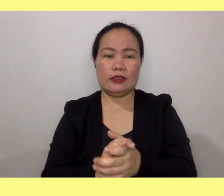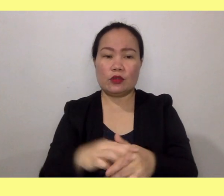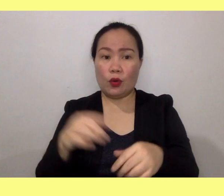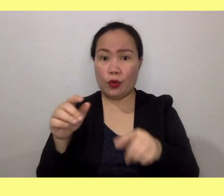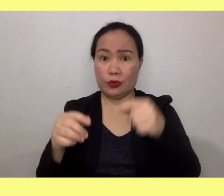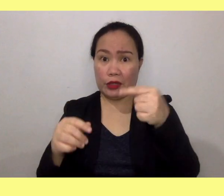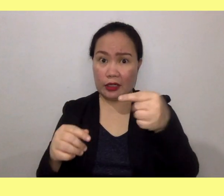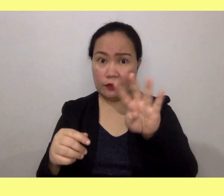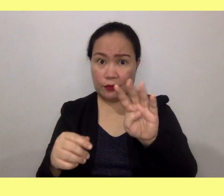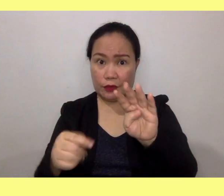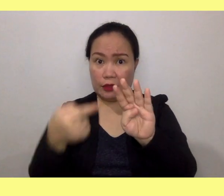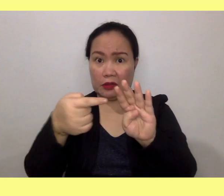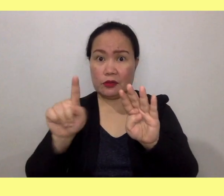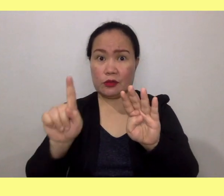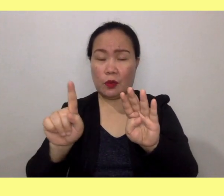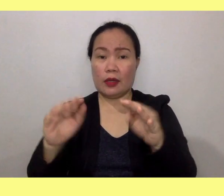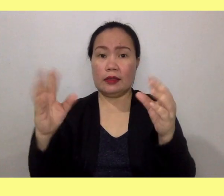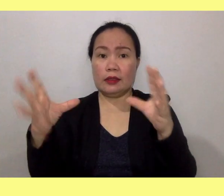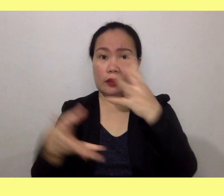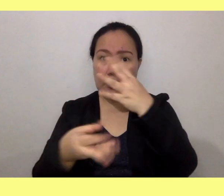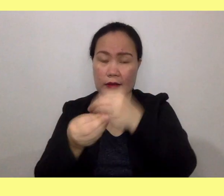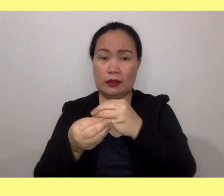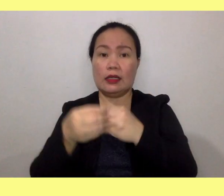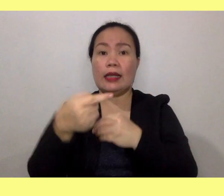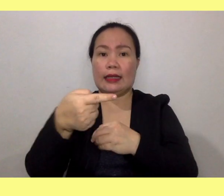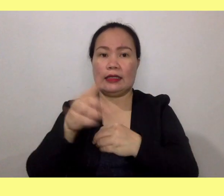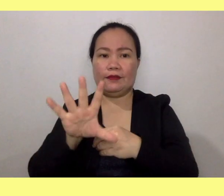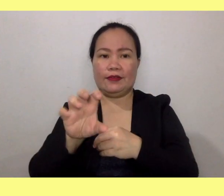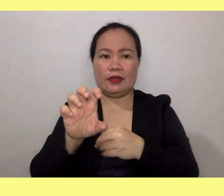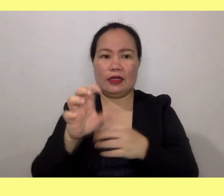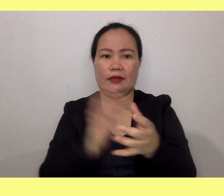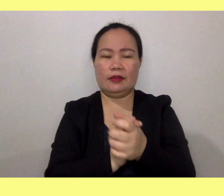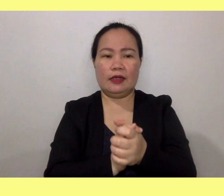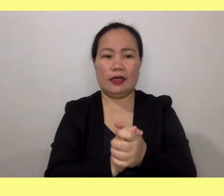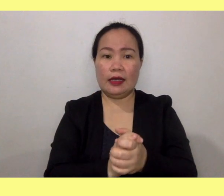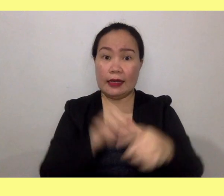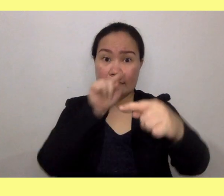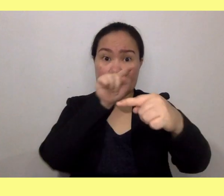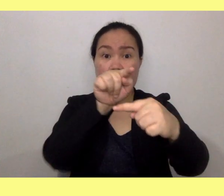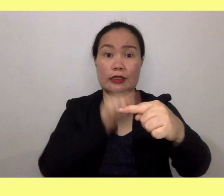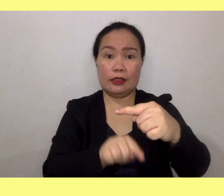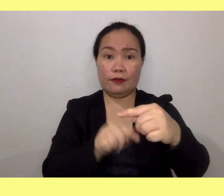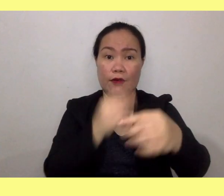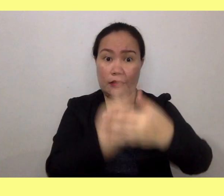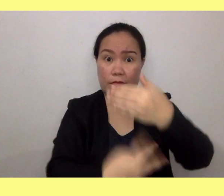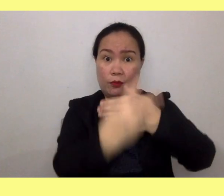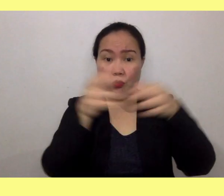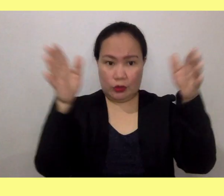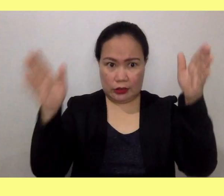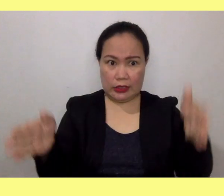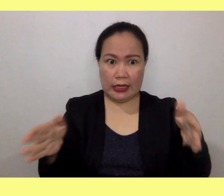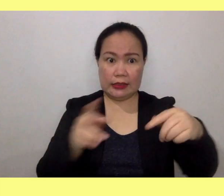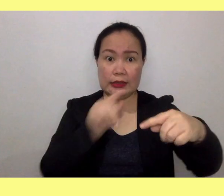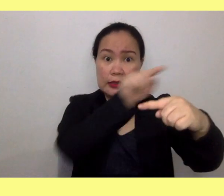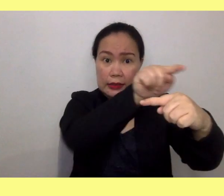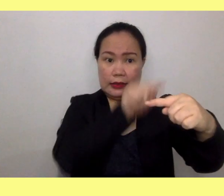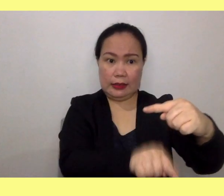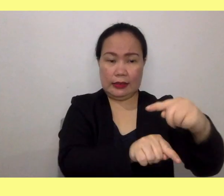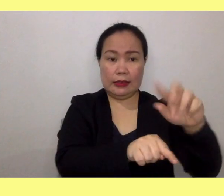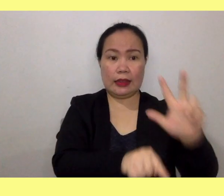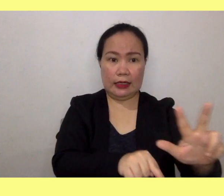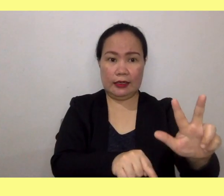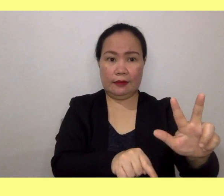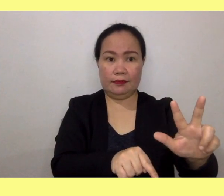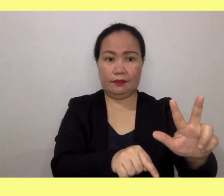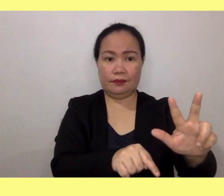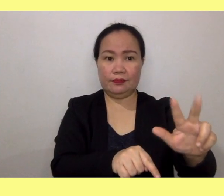So sanay na tayo doon, yung divide both sides. Kung ano yung coefficient mo dito, i-divide natin siya doon. So since this is